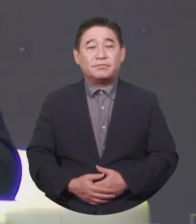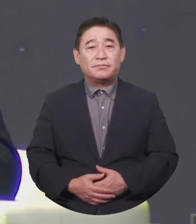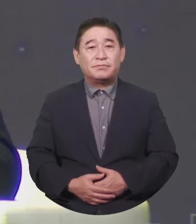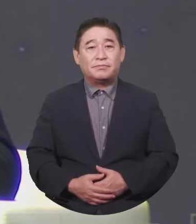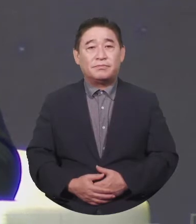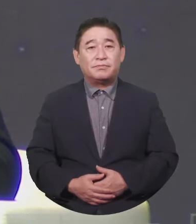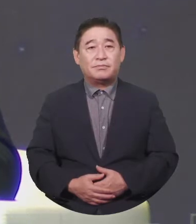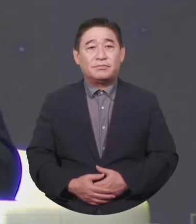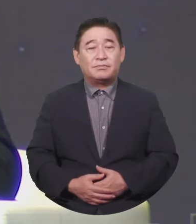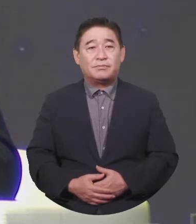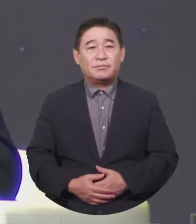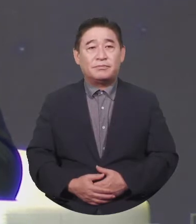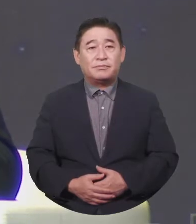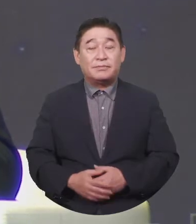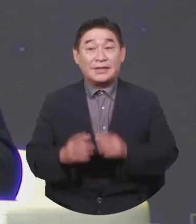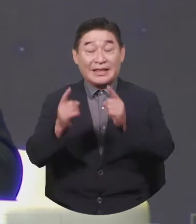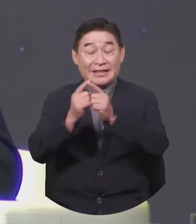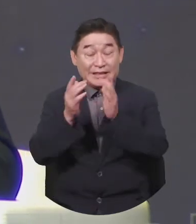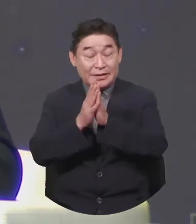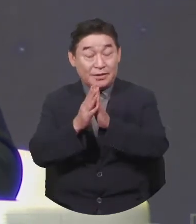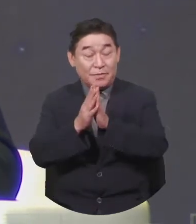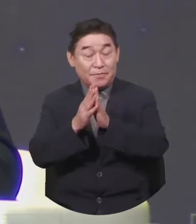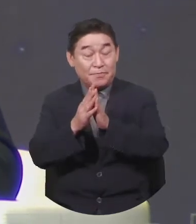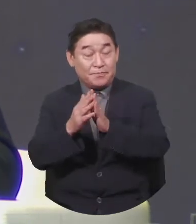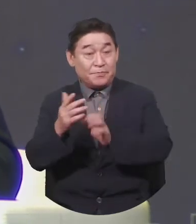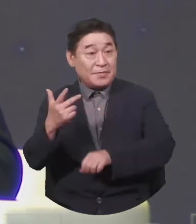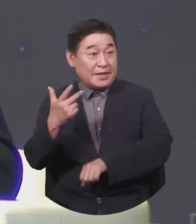meant. So,